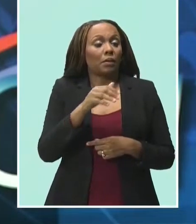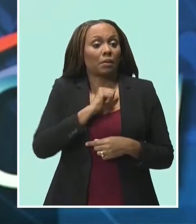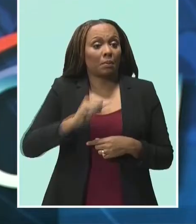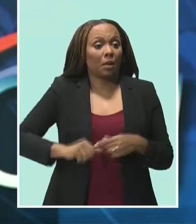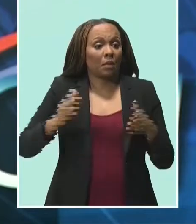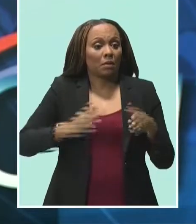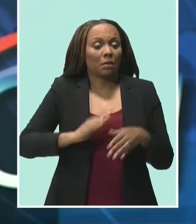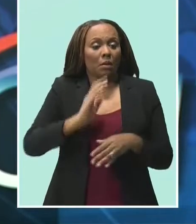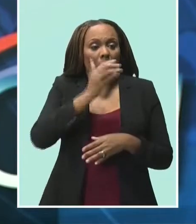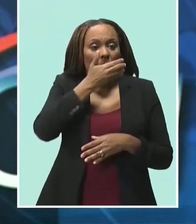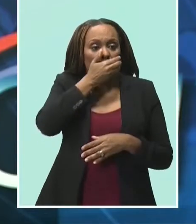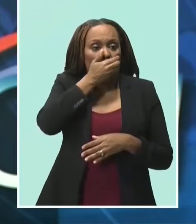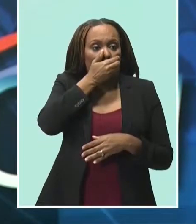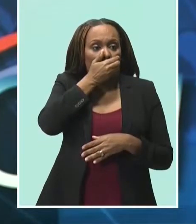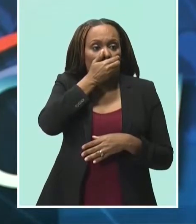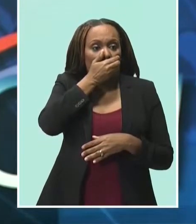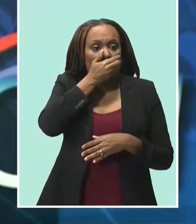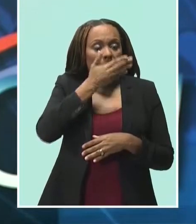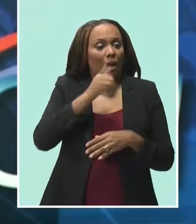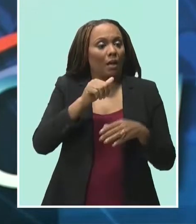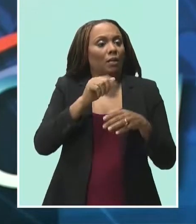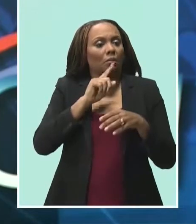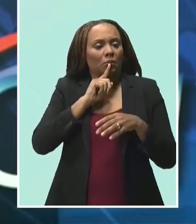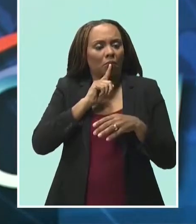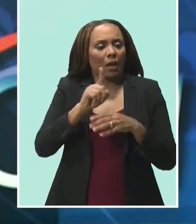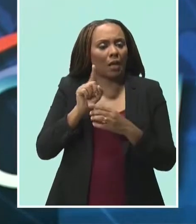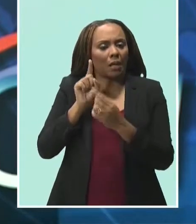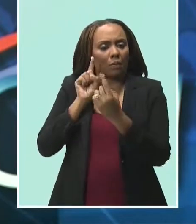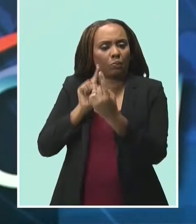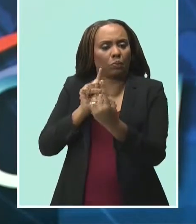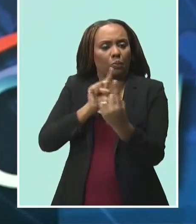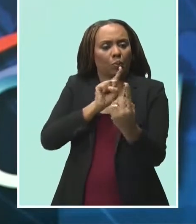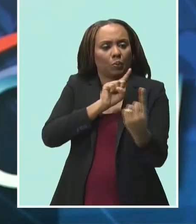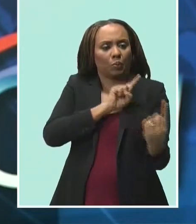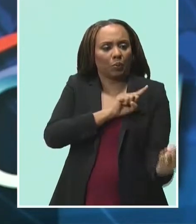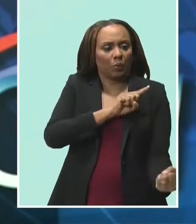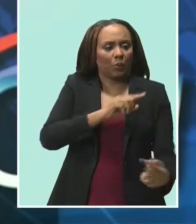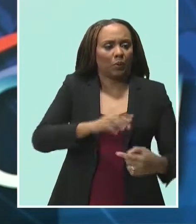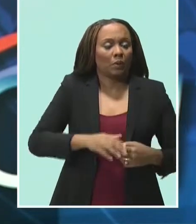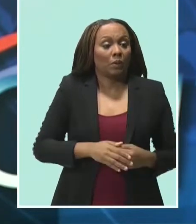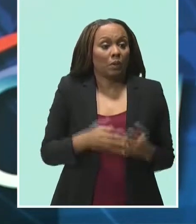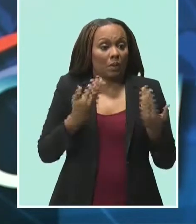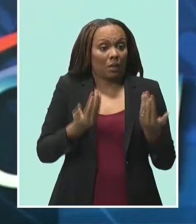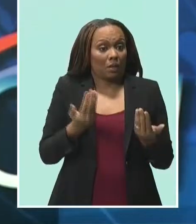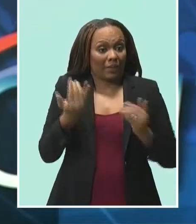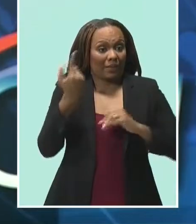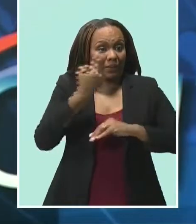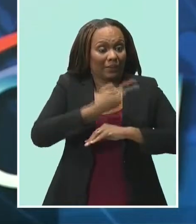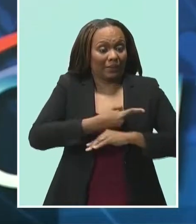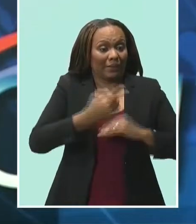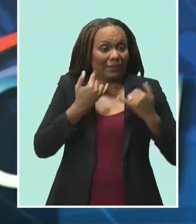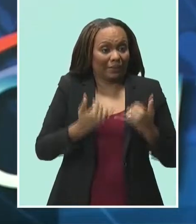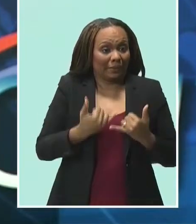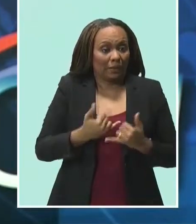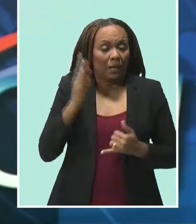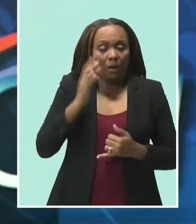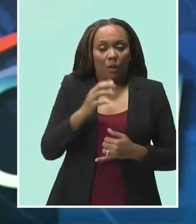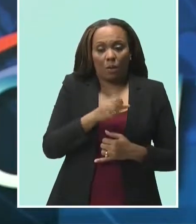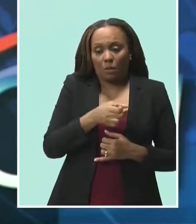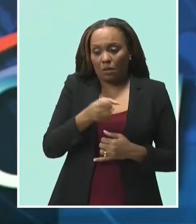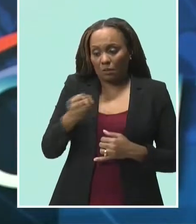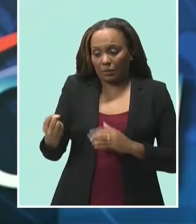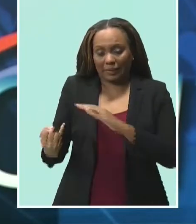she got off the plane and has been practicing physical distancing. She will, from today, go into isolation at Harrison's